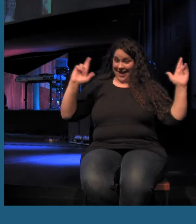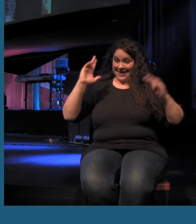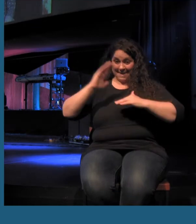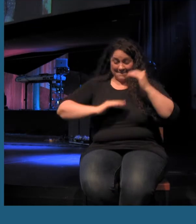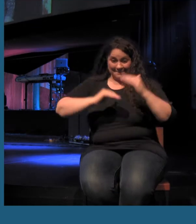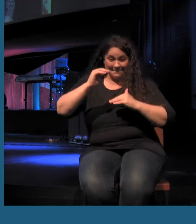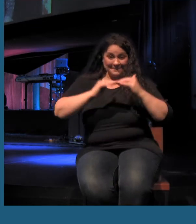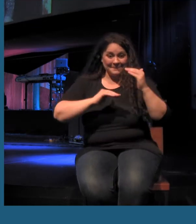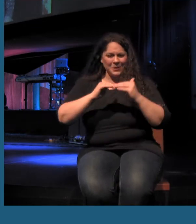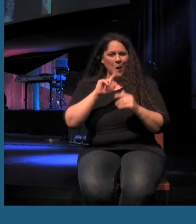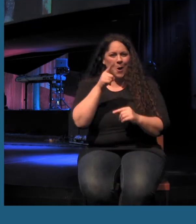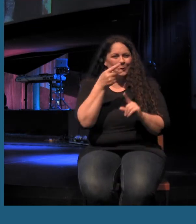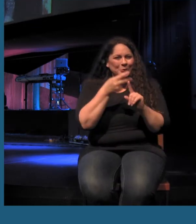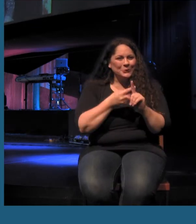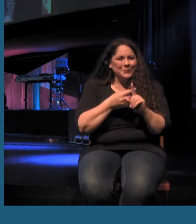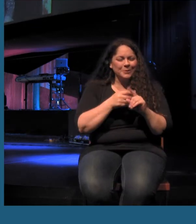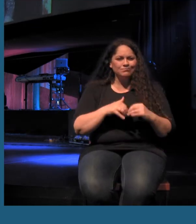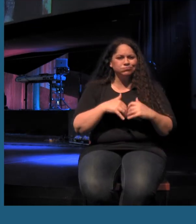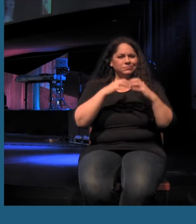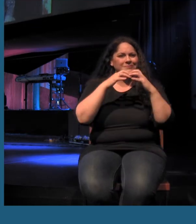when Amazon's late.